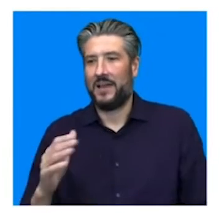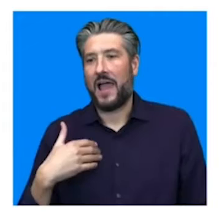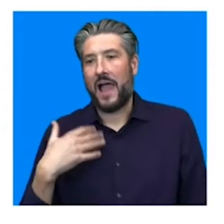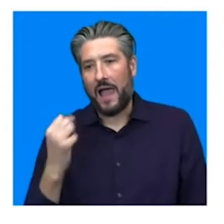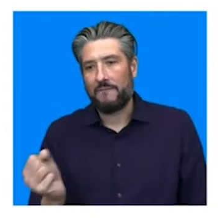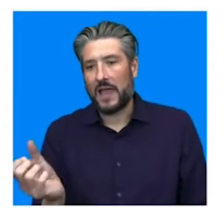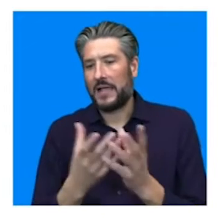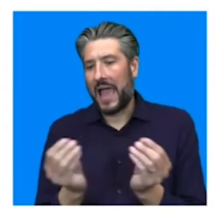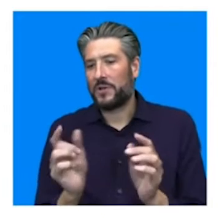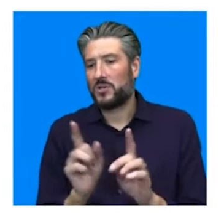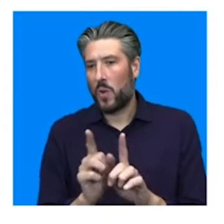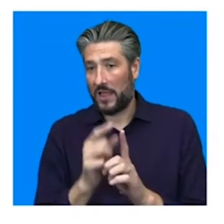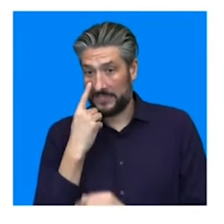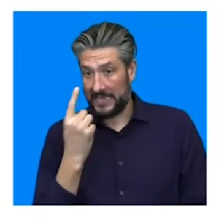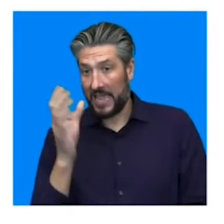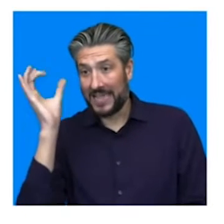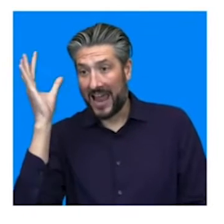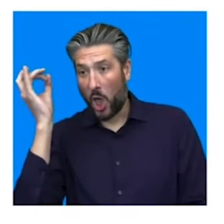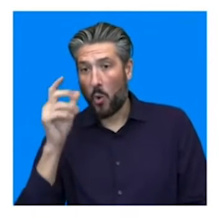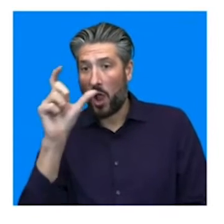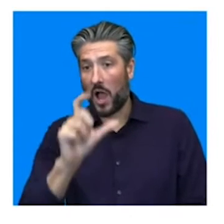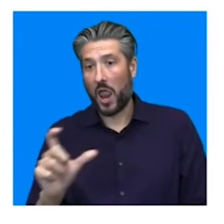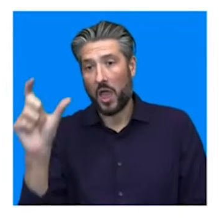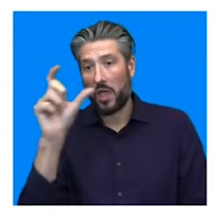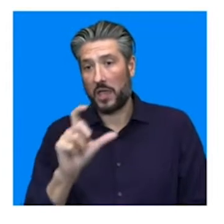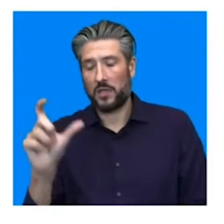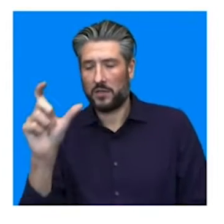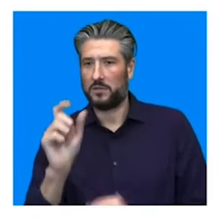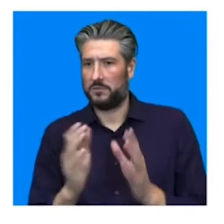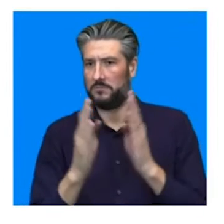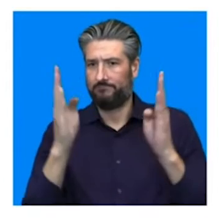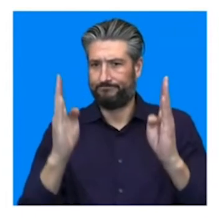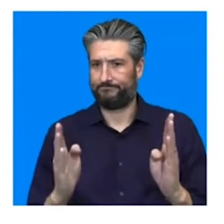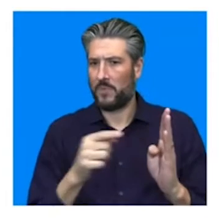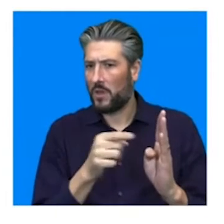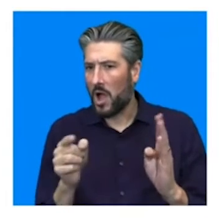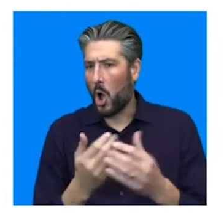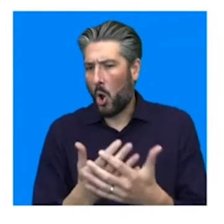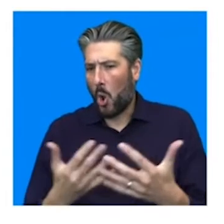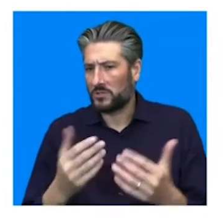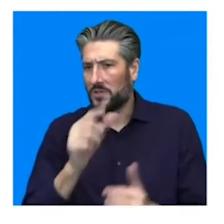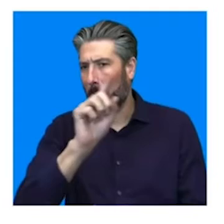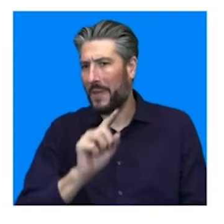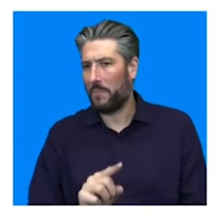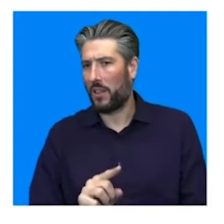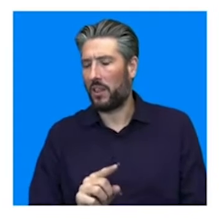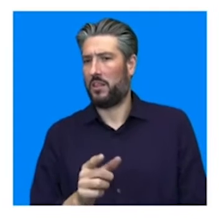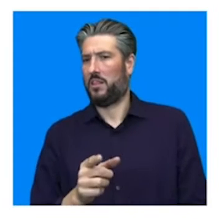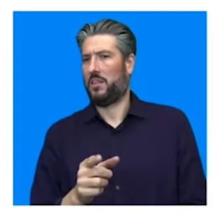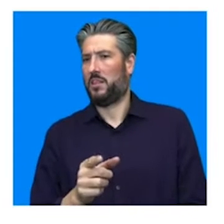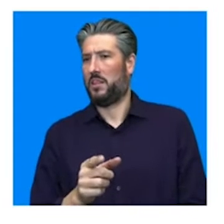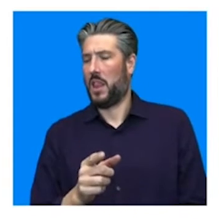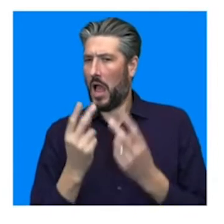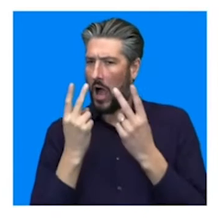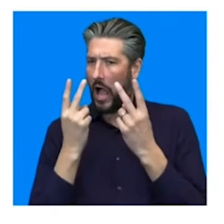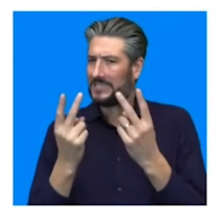middle, highlighted in yellow here, where there's a sort of a large number of people whose vision ability isn't quite as good as this young designer, but not in